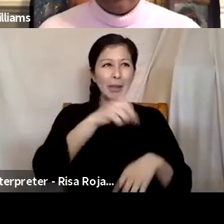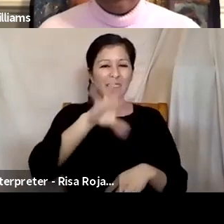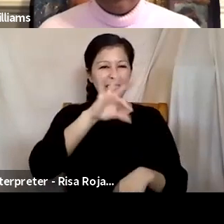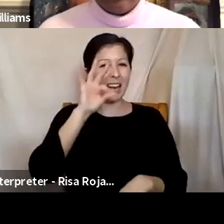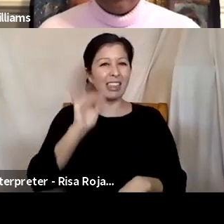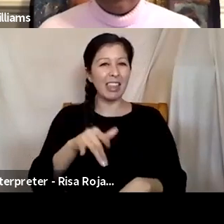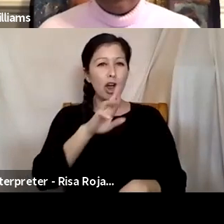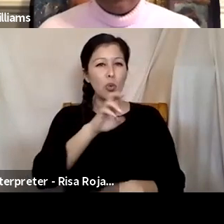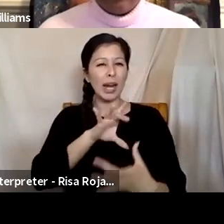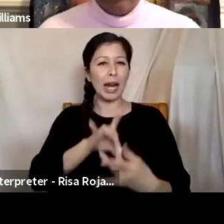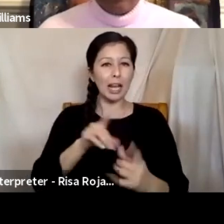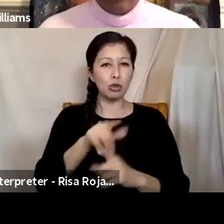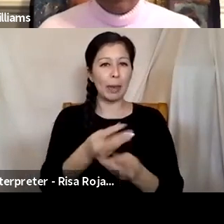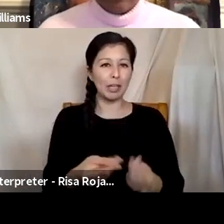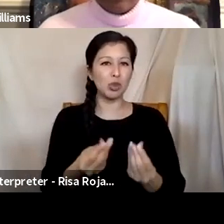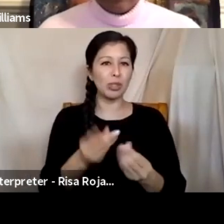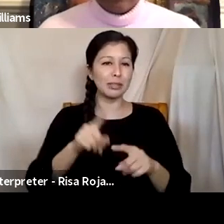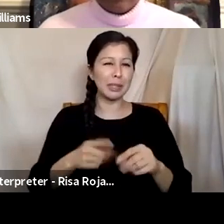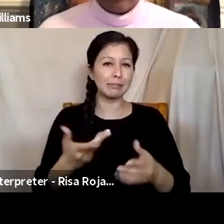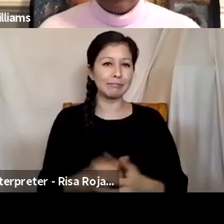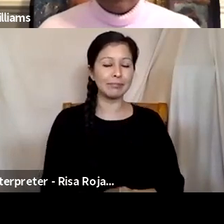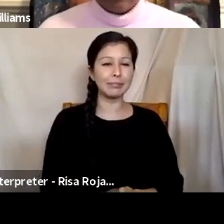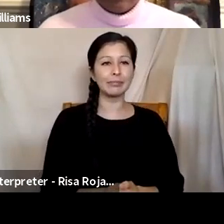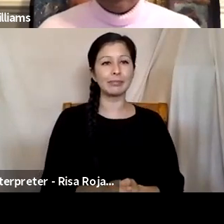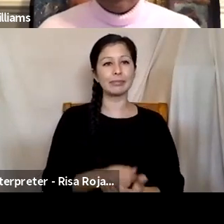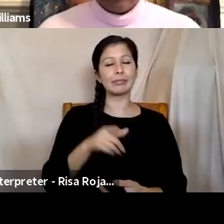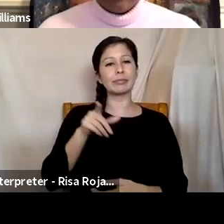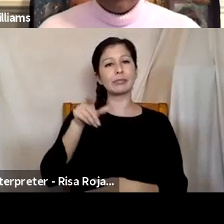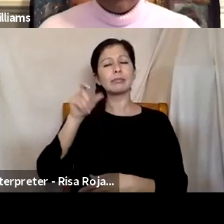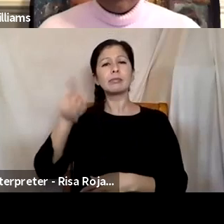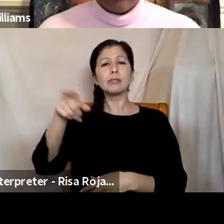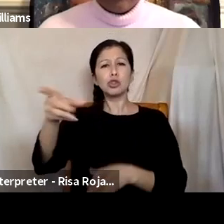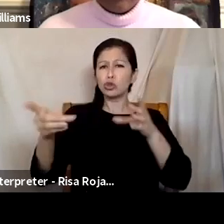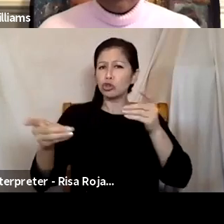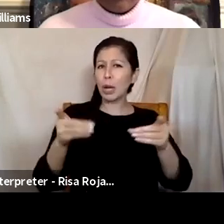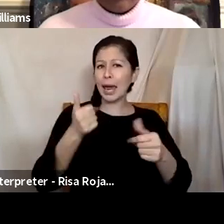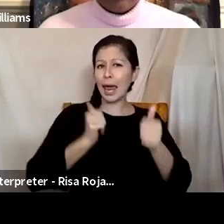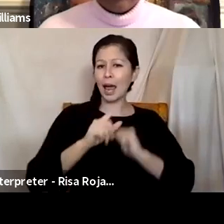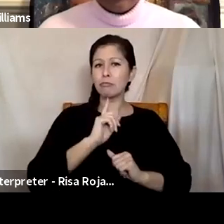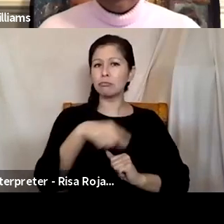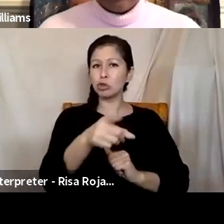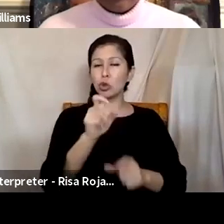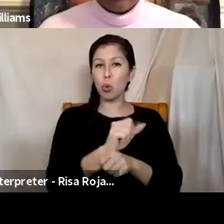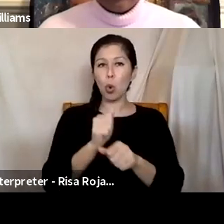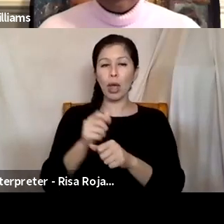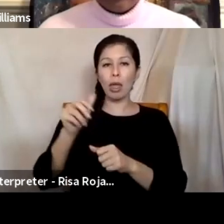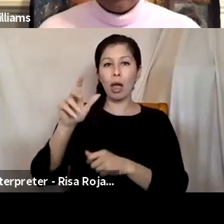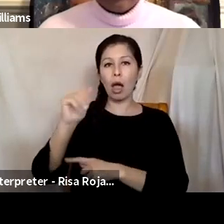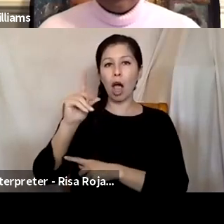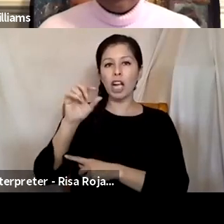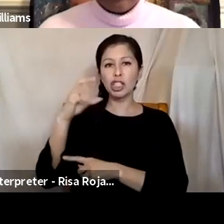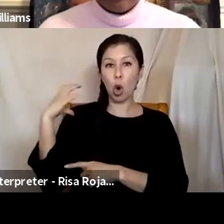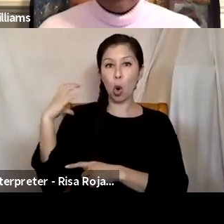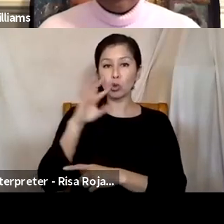the reconnection to the material. Have you ever directed any actors to work with an audition coach or a specific